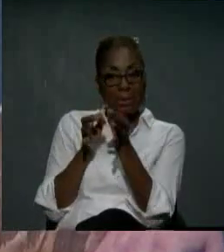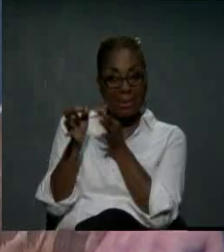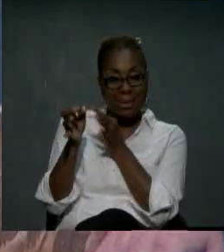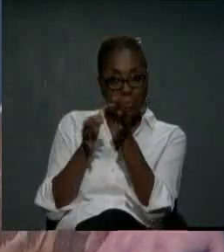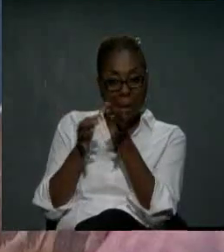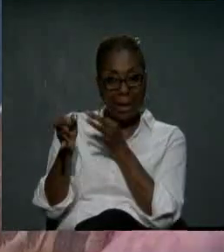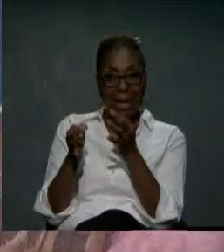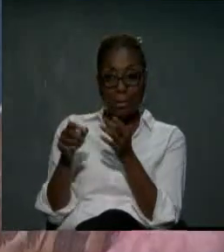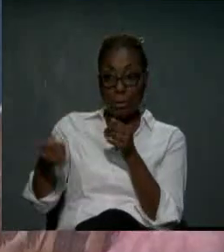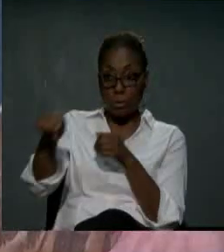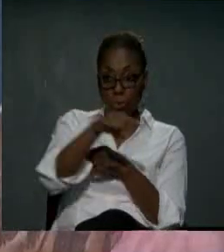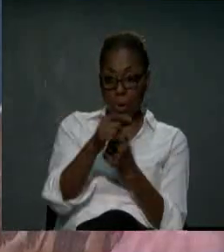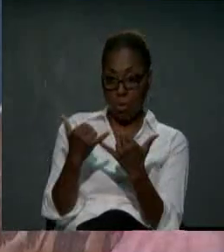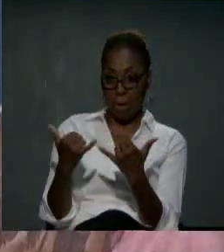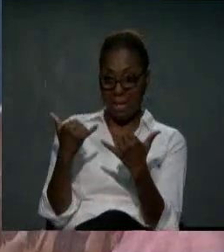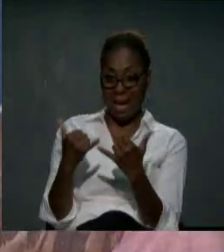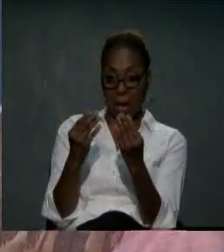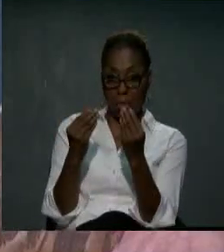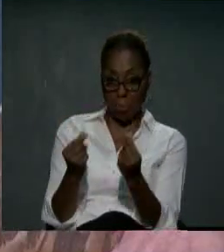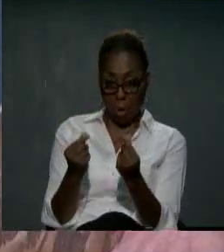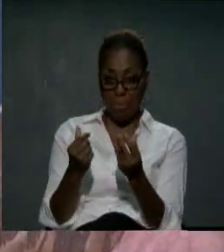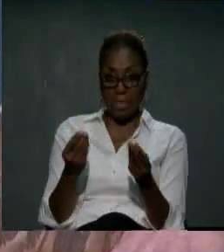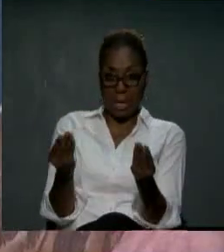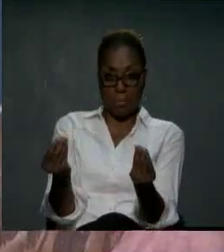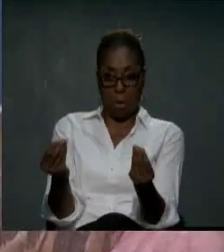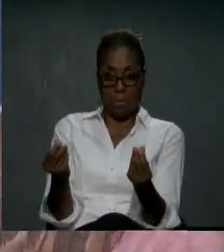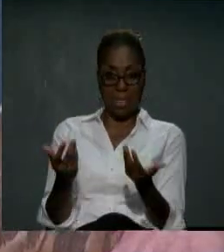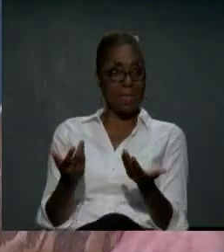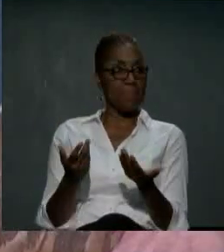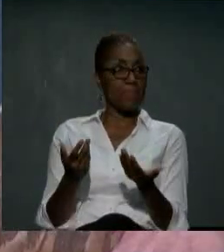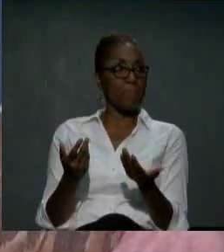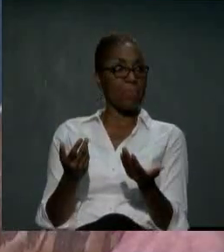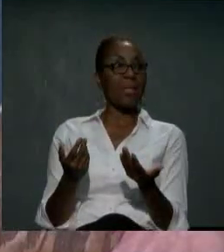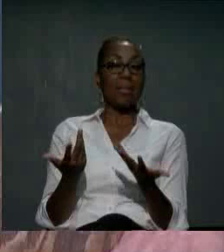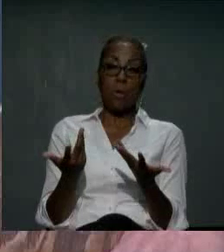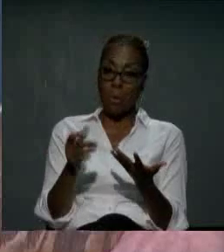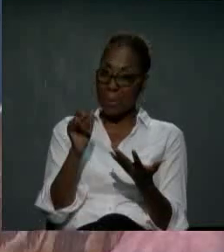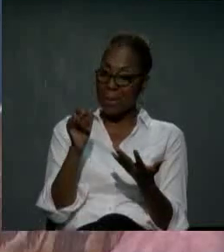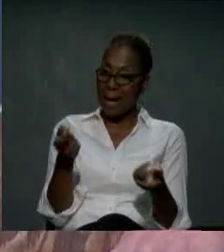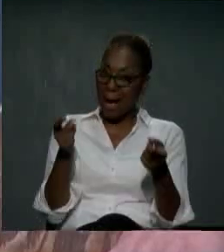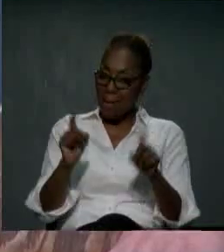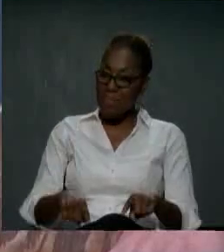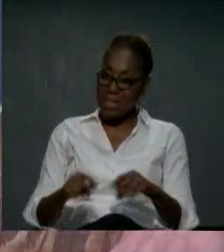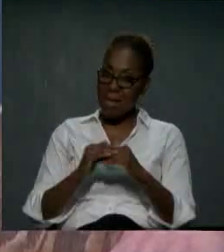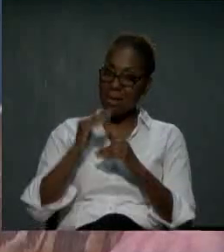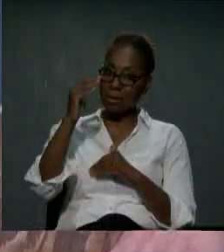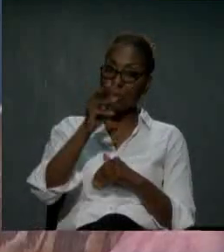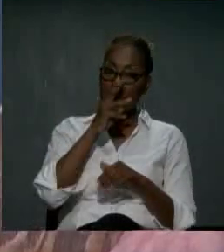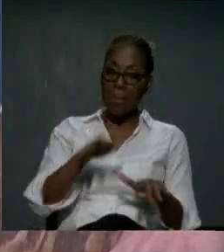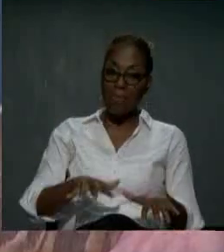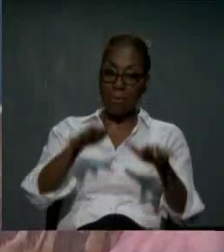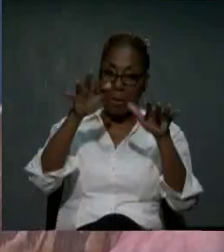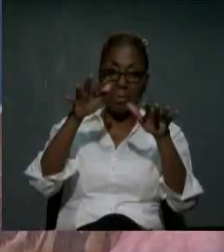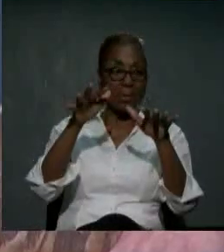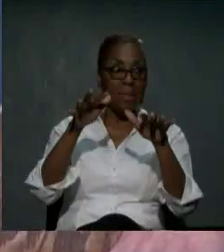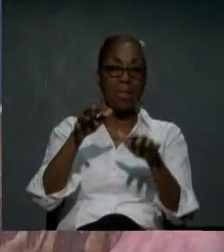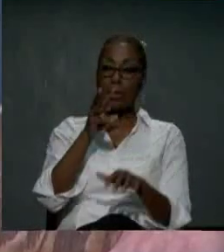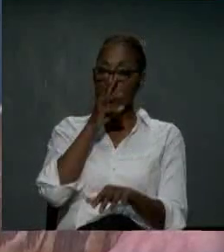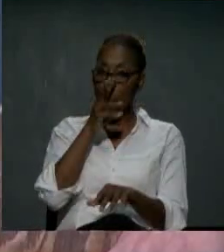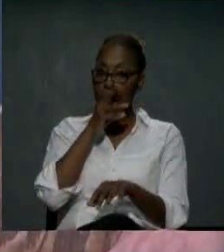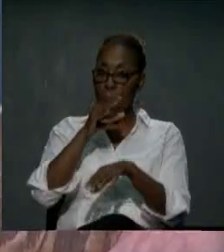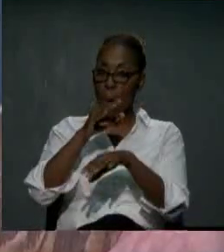that right now, the property as it sits, when there is extreme flooding, there's water ponding on that